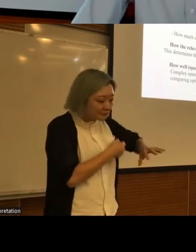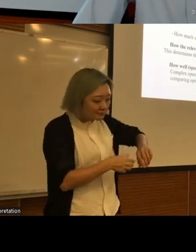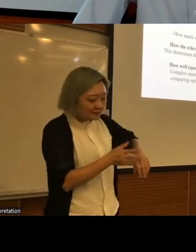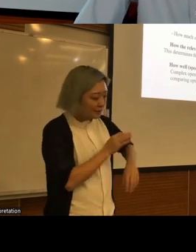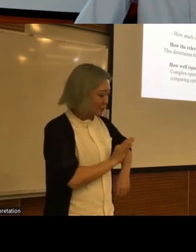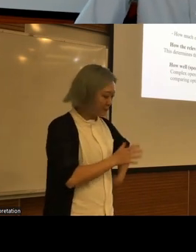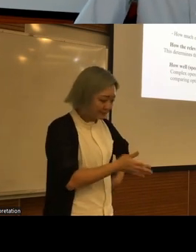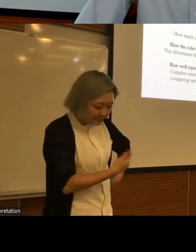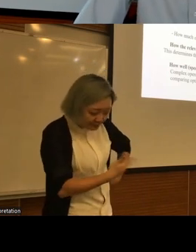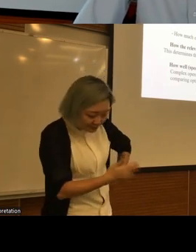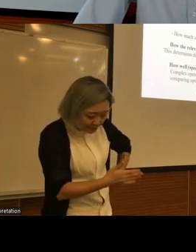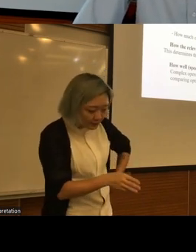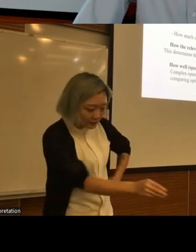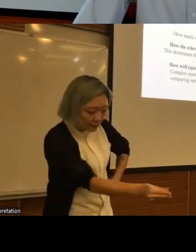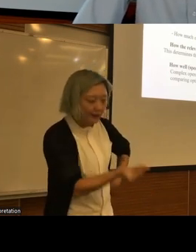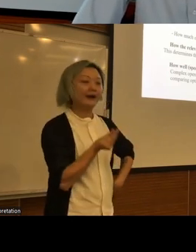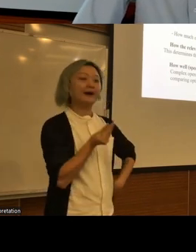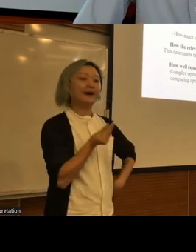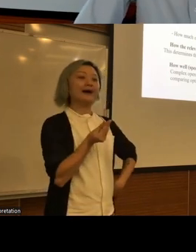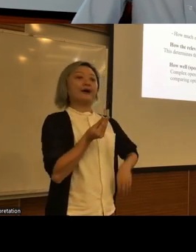to find them afterwards. Does it make sense to you?